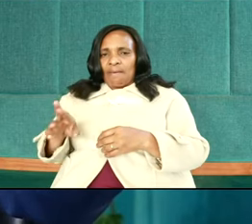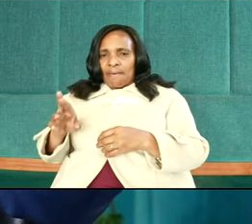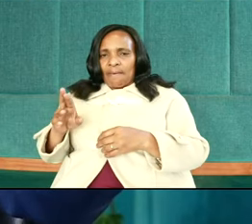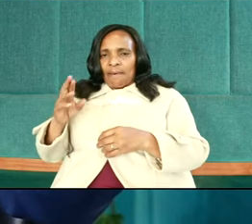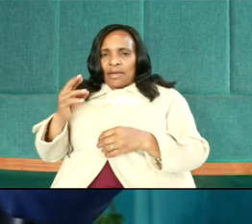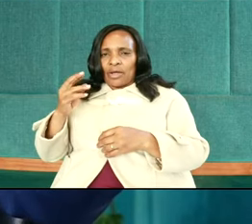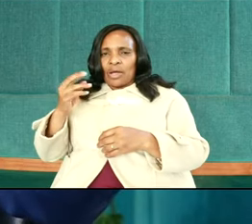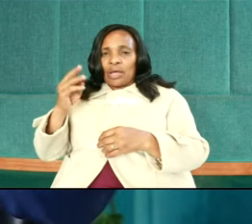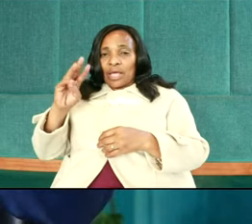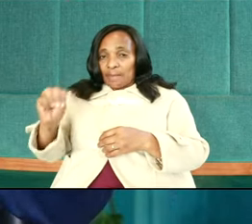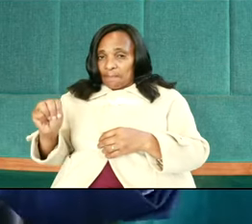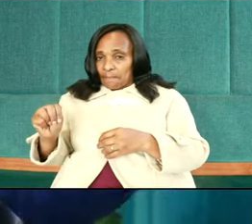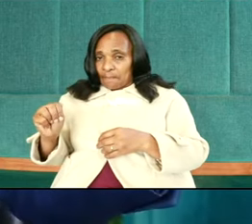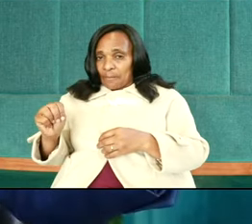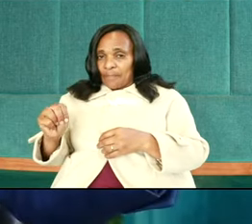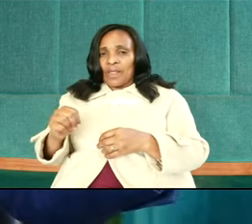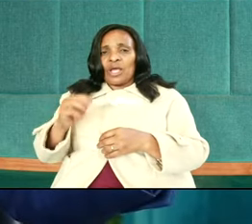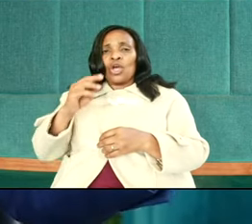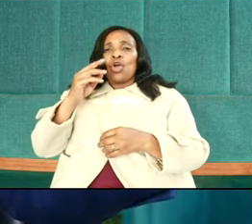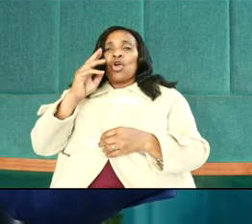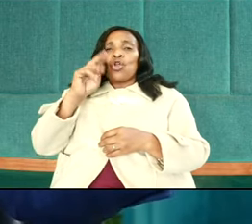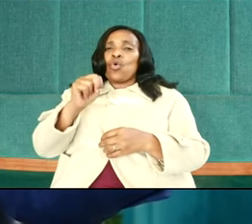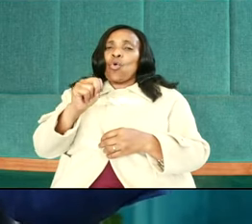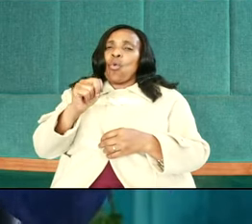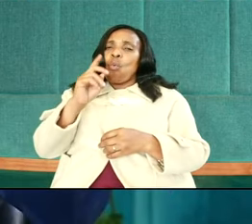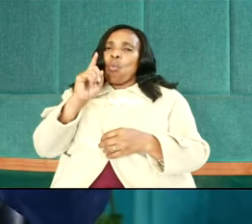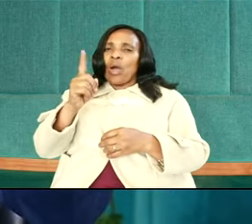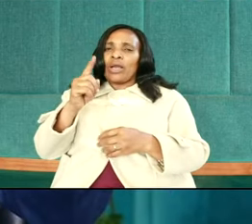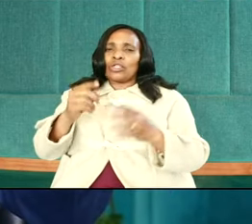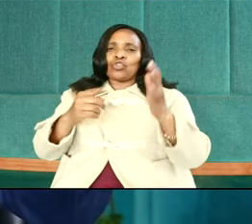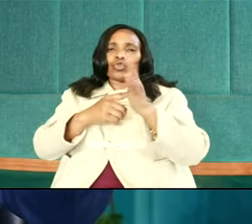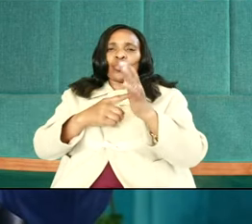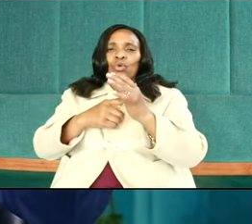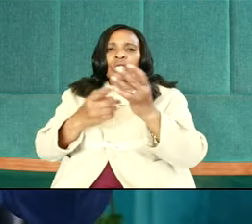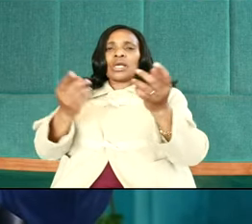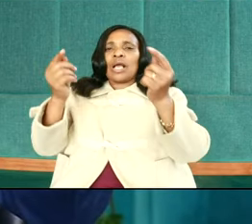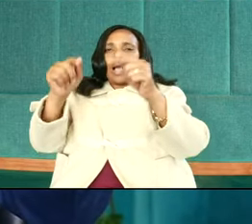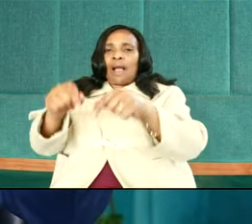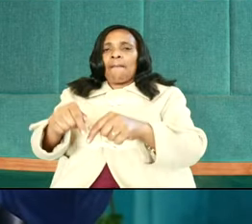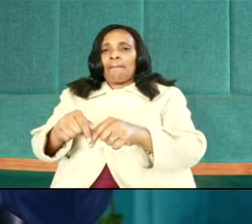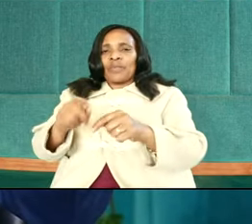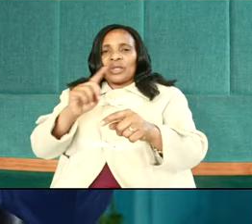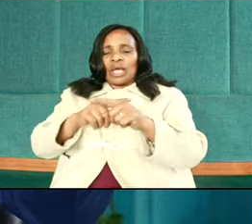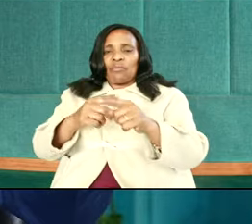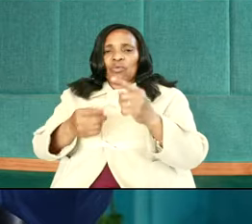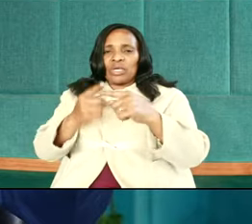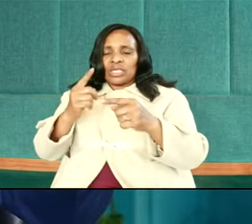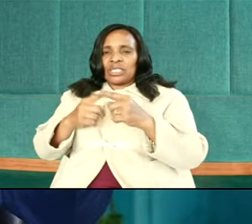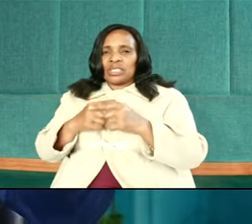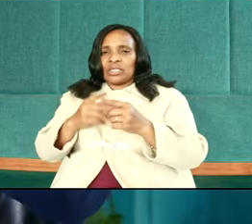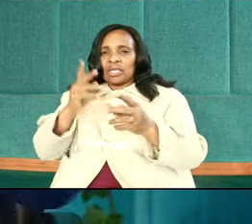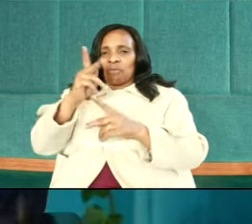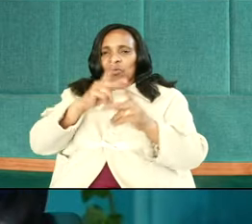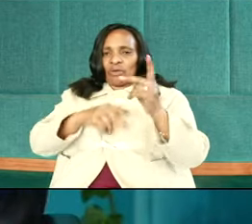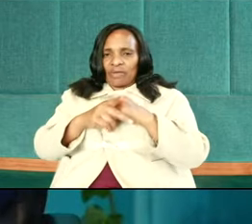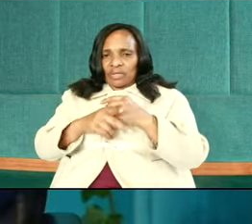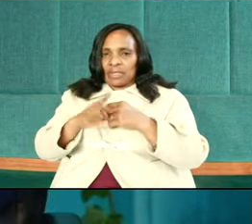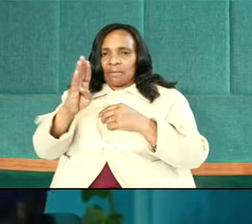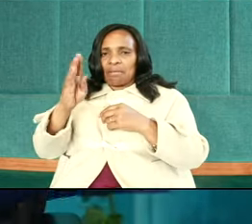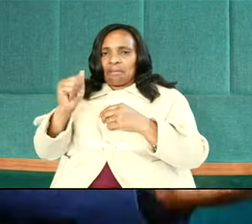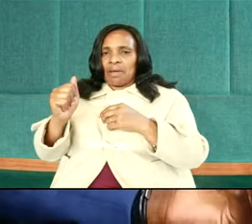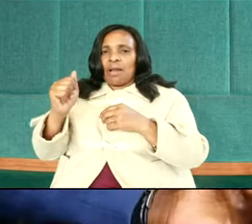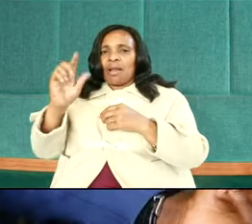and put the point out there. Nobody showed up when he was killing those prophets of Baal. You know, nobody from